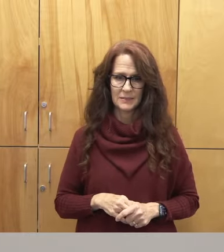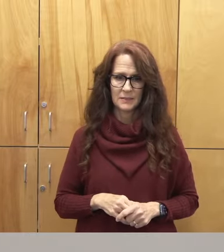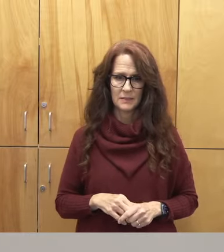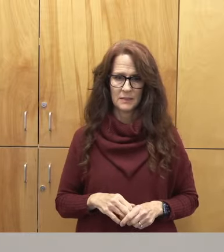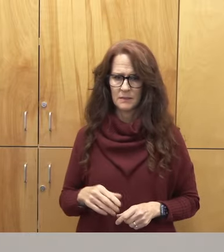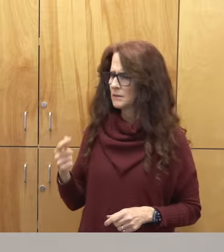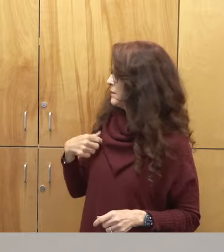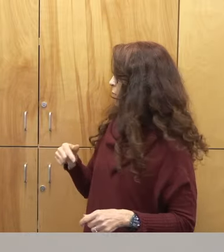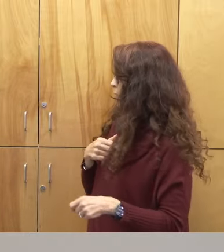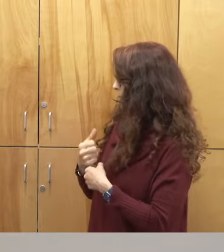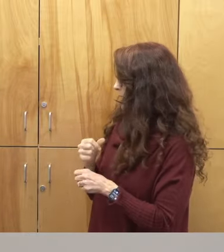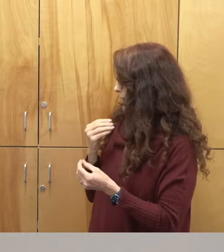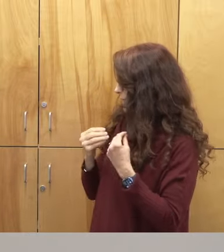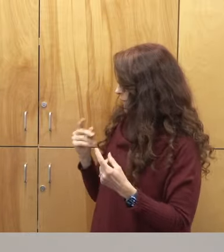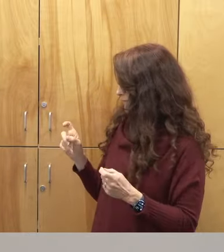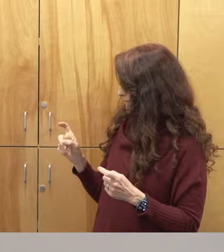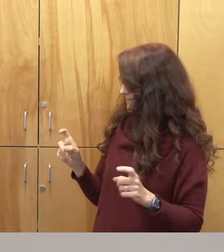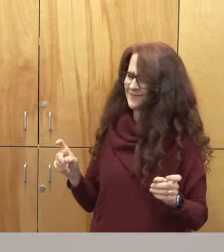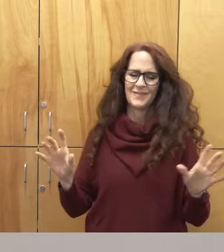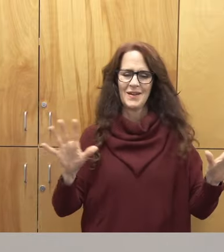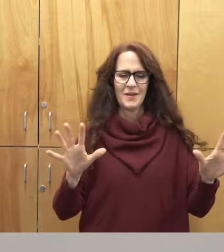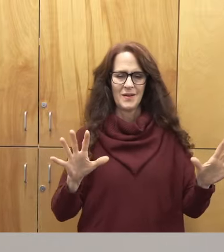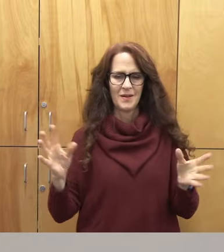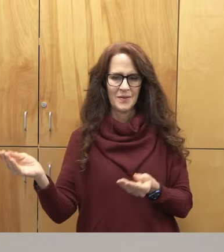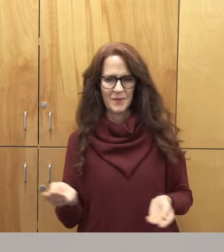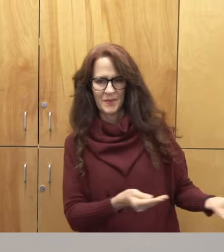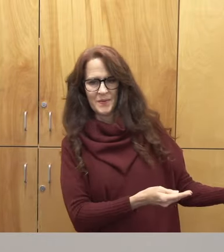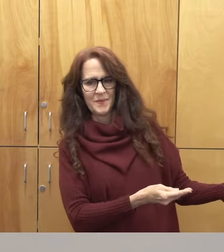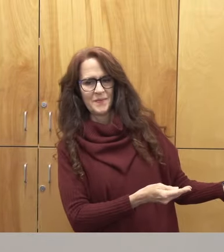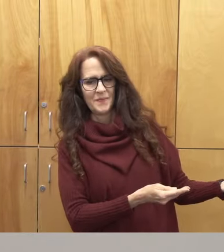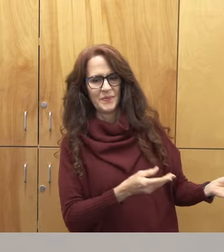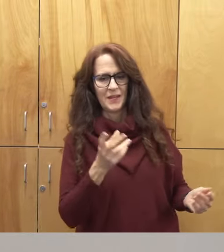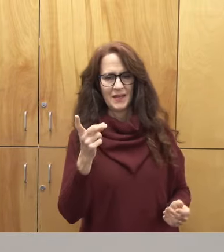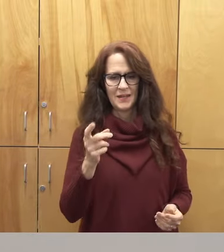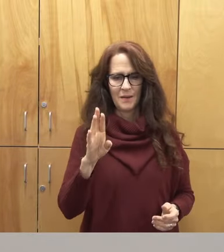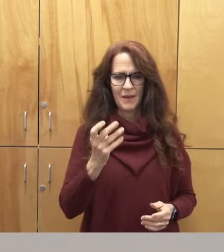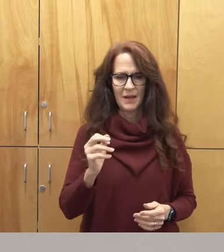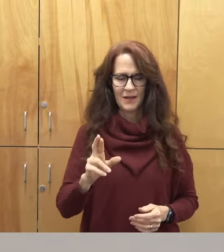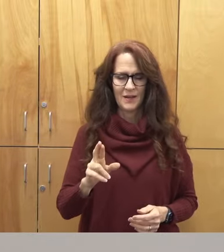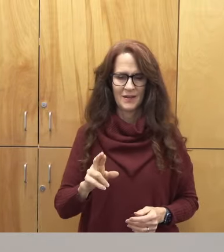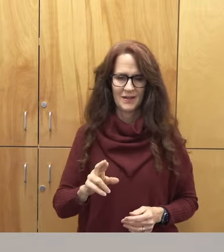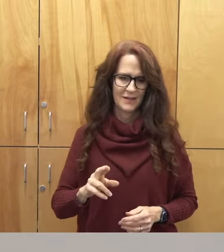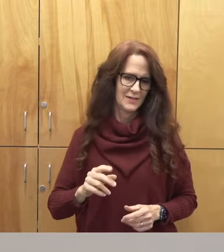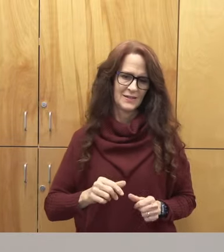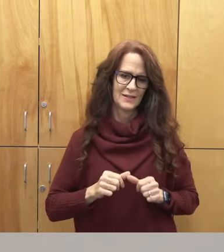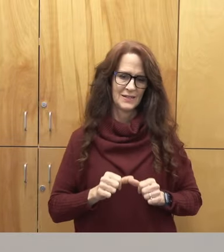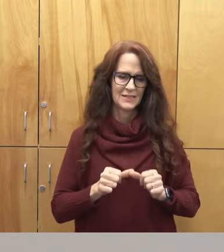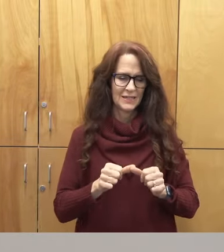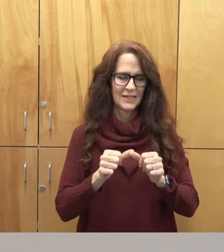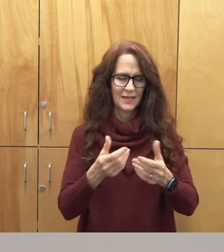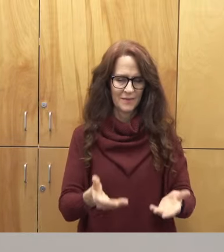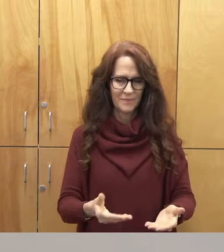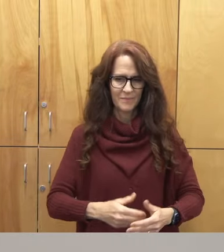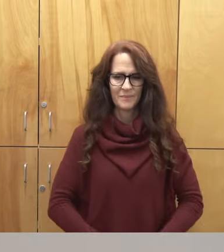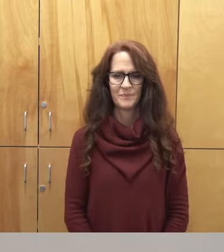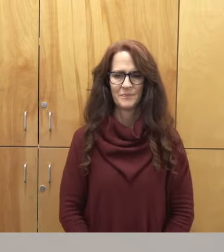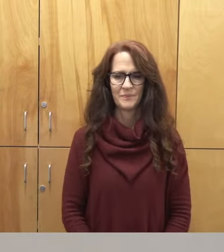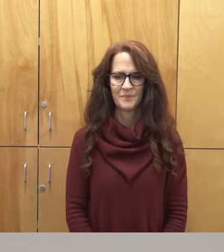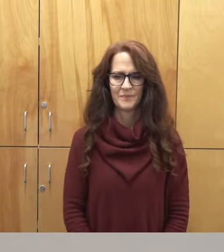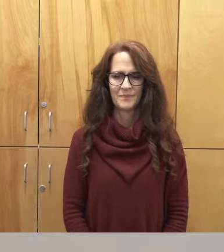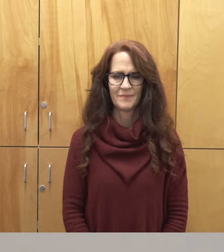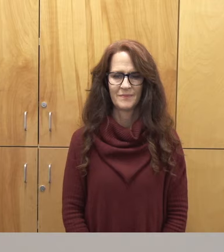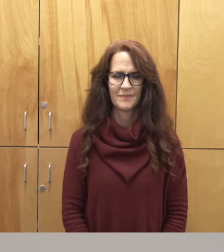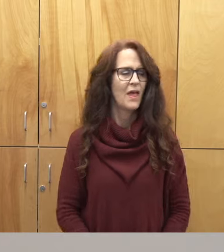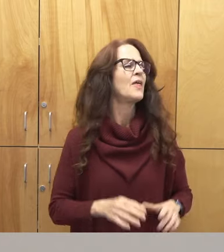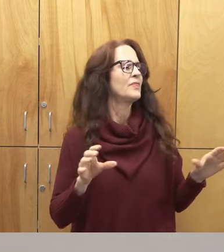Baker? Well, you know what? Let me pass it on to Dr. Baker, and she can just take it from here. They